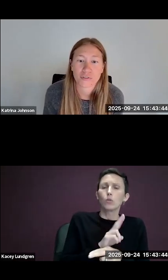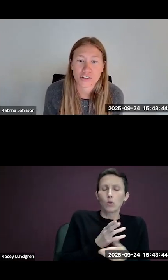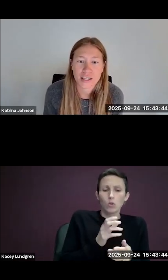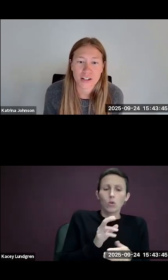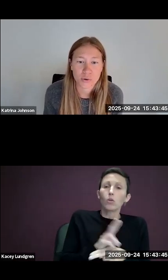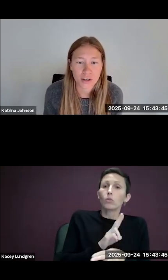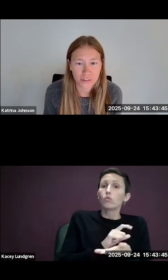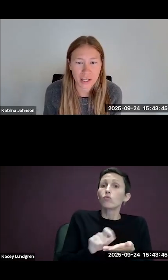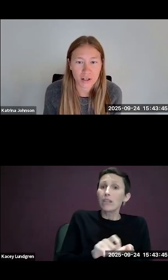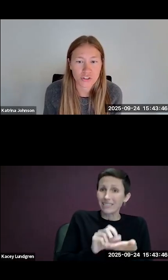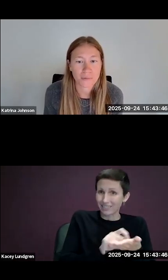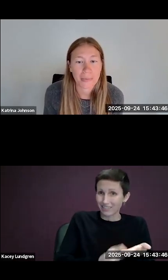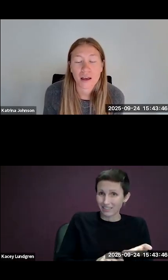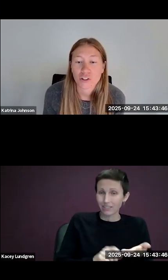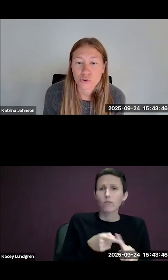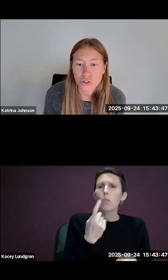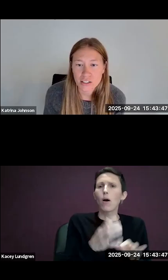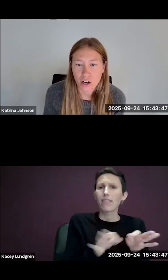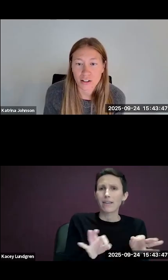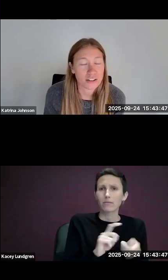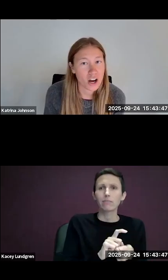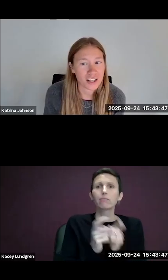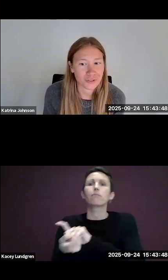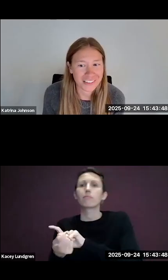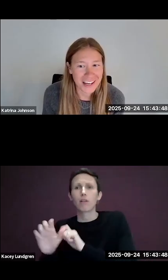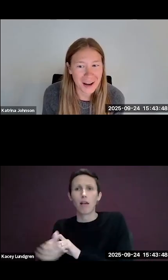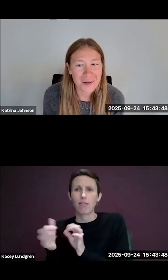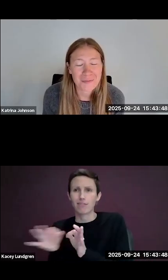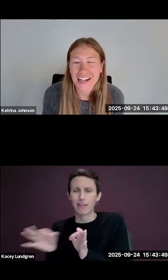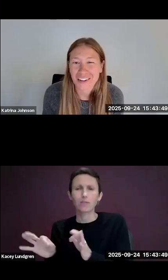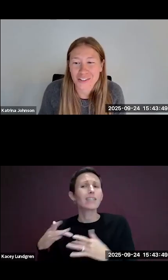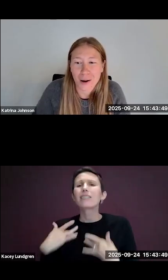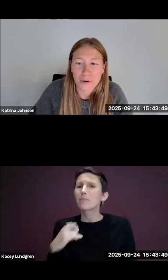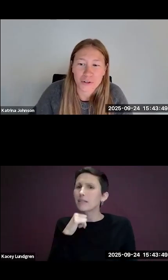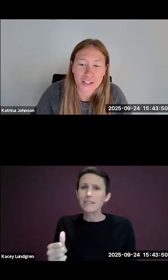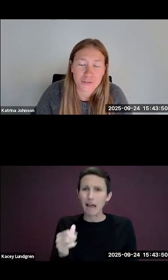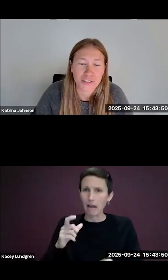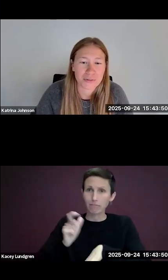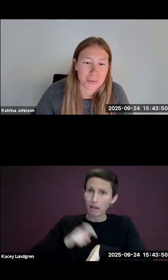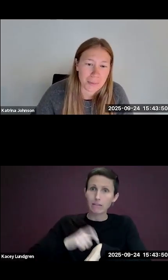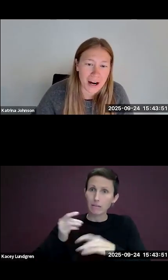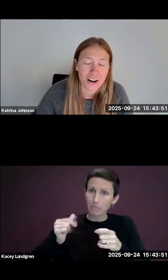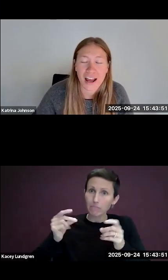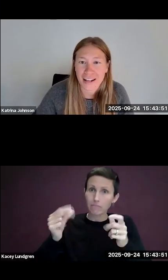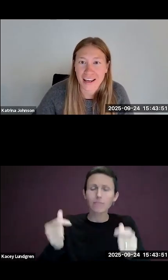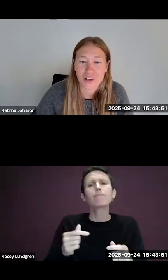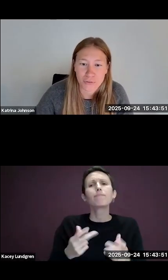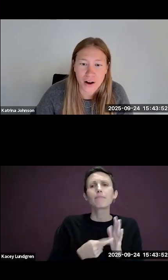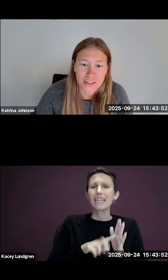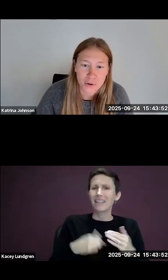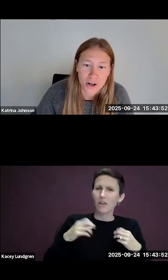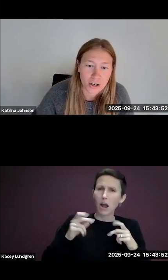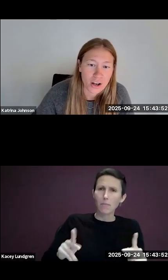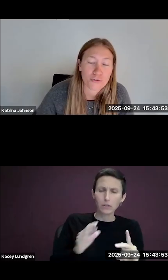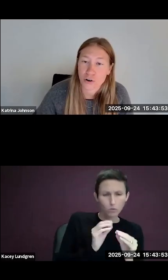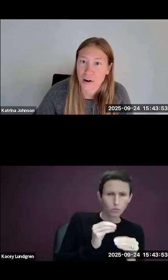language and converts it into another language, usually done not in real time, meaning there's an opportunity for them to prepare, edit, and